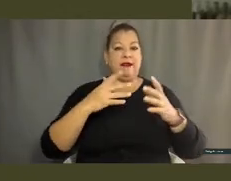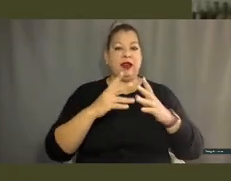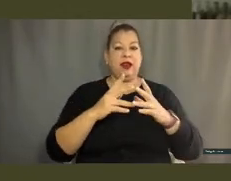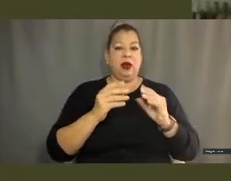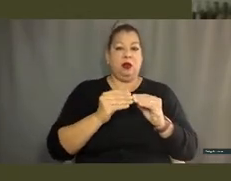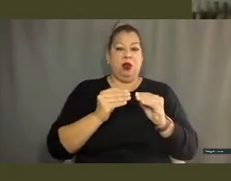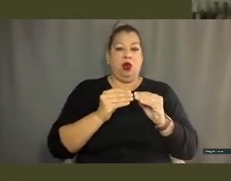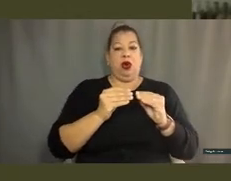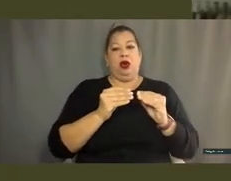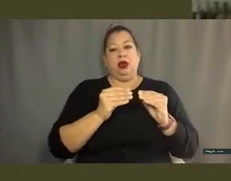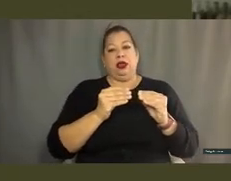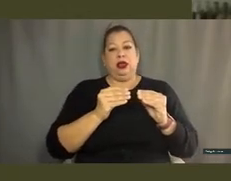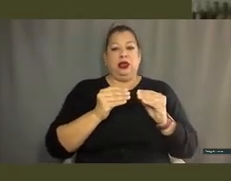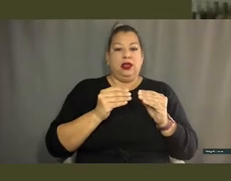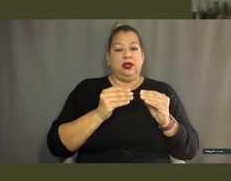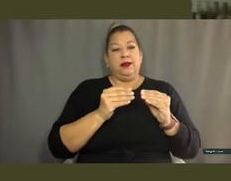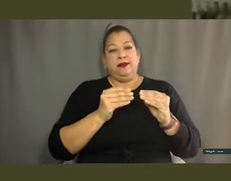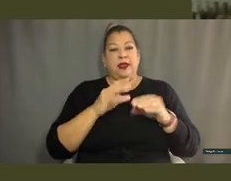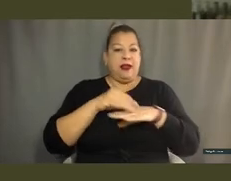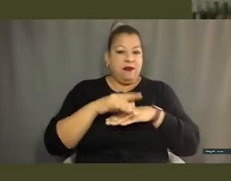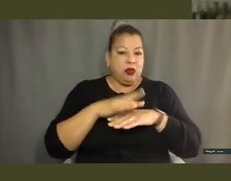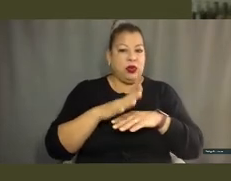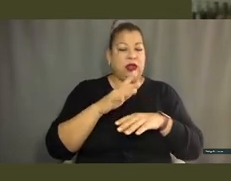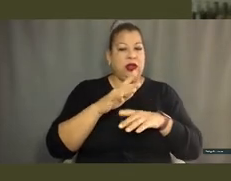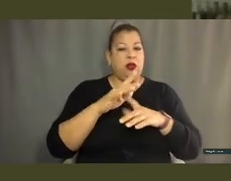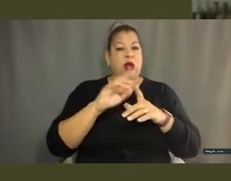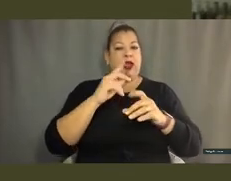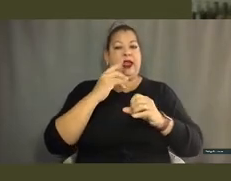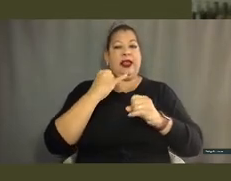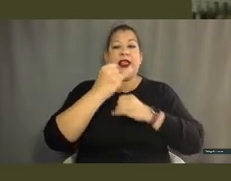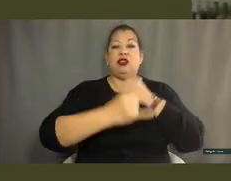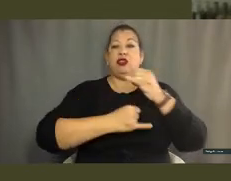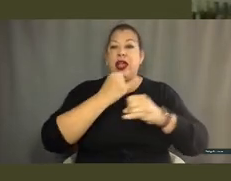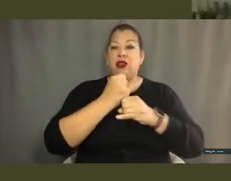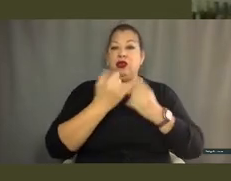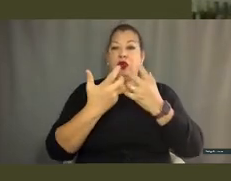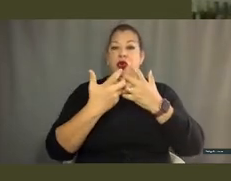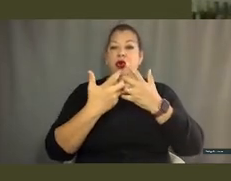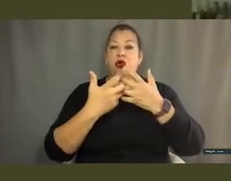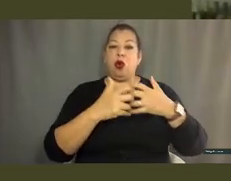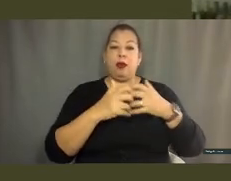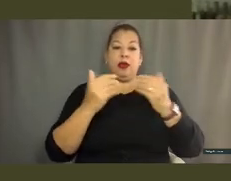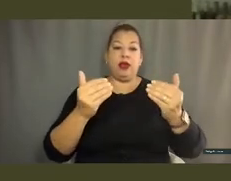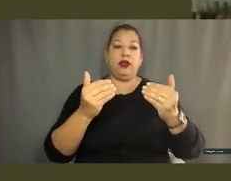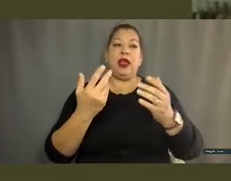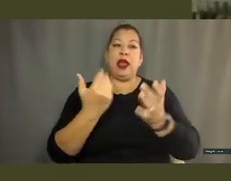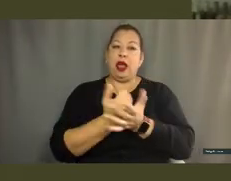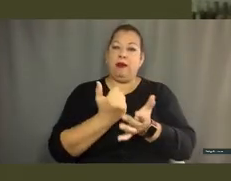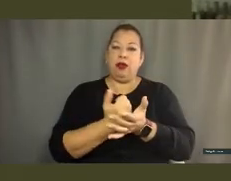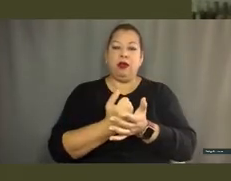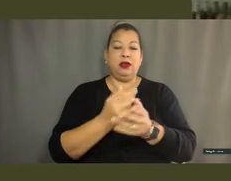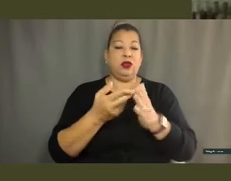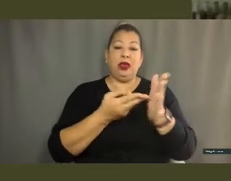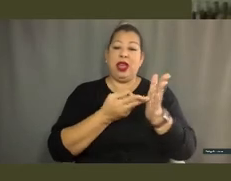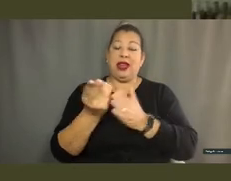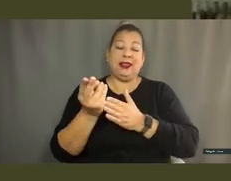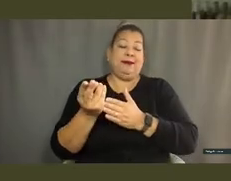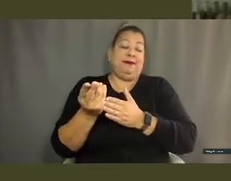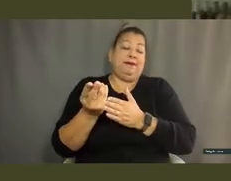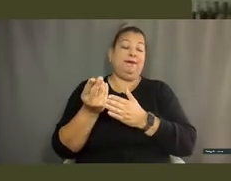challenges transitioning. This is where international cooperation is going to be continue to be useful. in that, to be honest, right, you know, or that